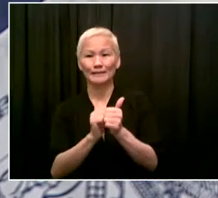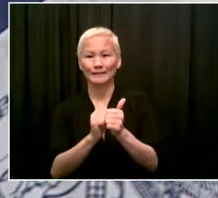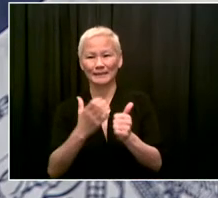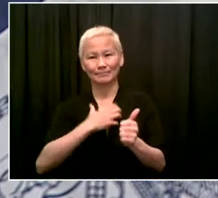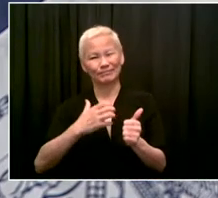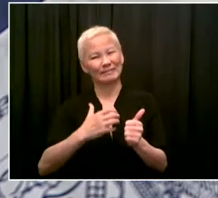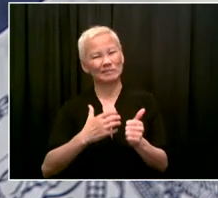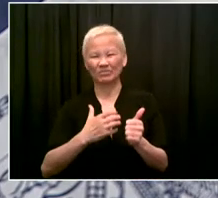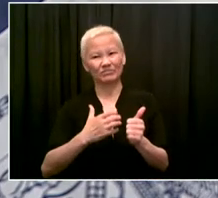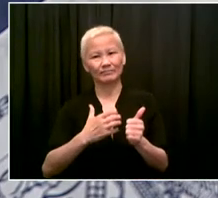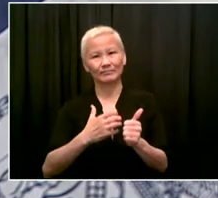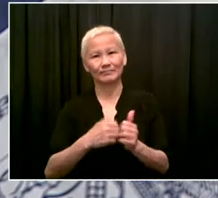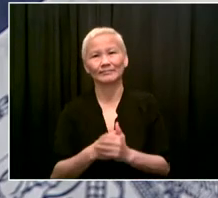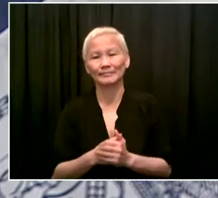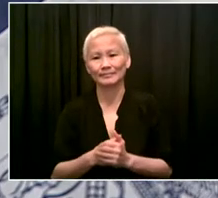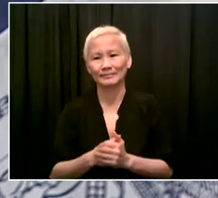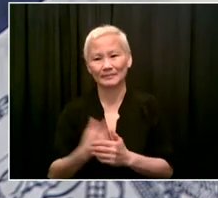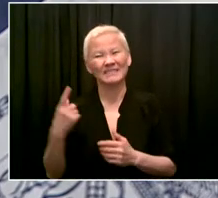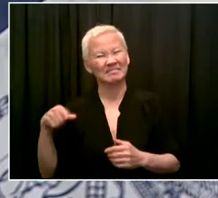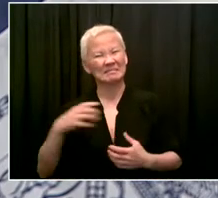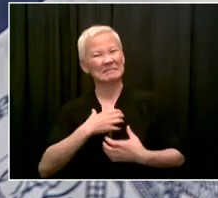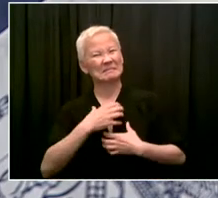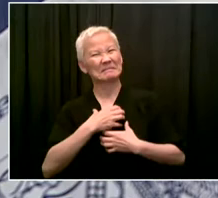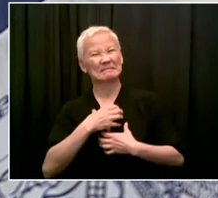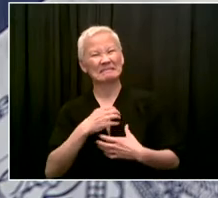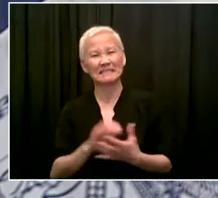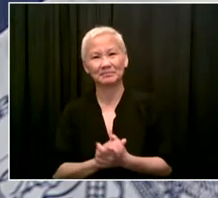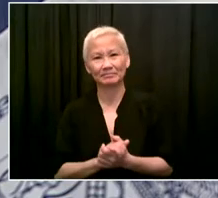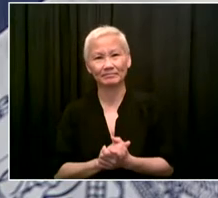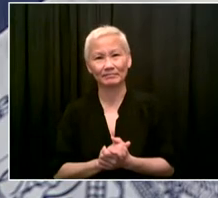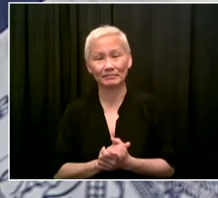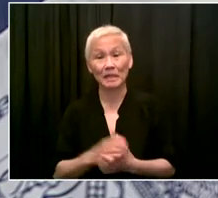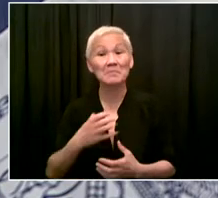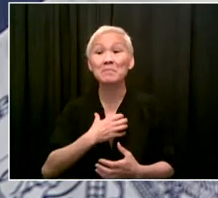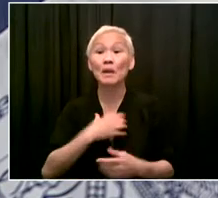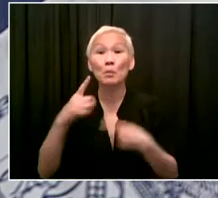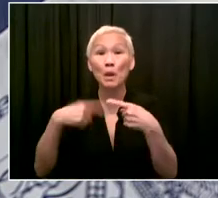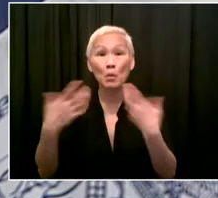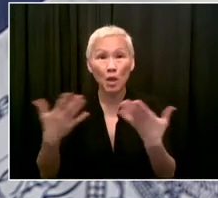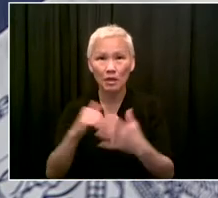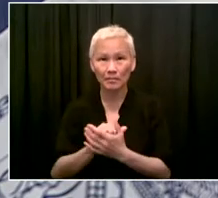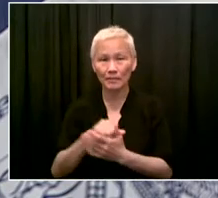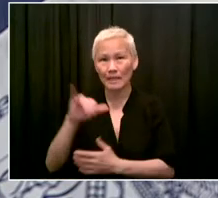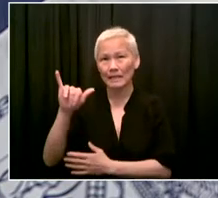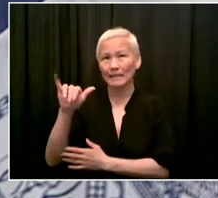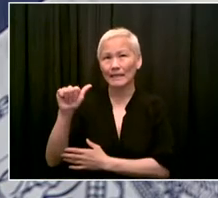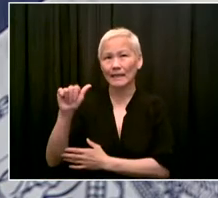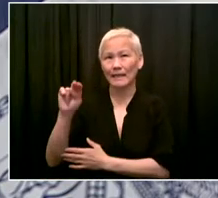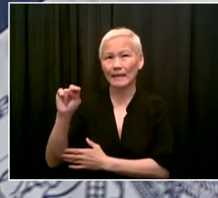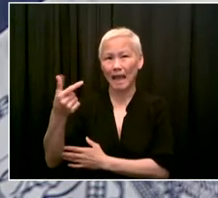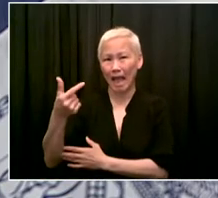Yang sucked a lot of the oxygen of this race out early on. And